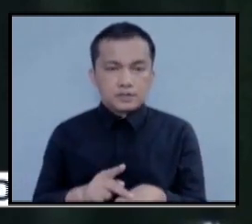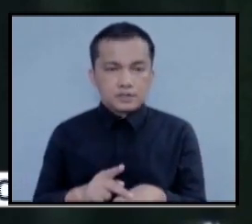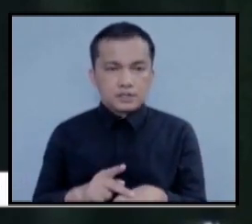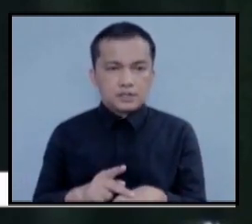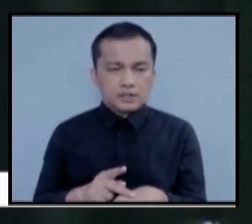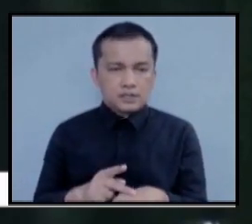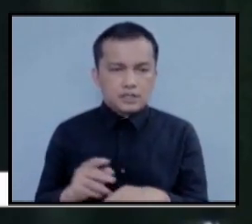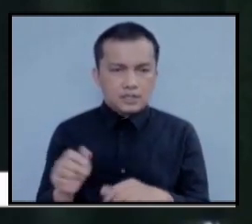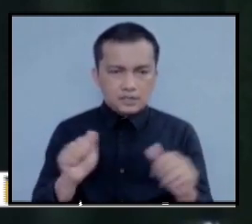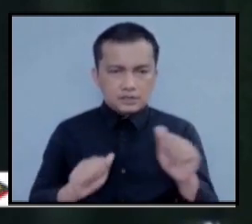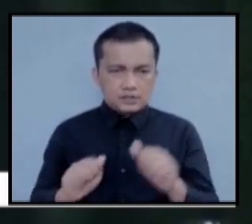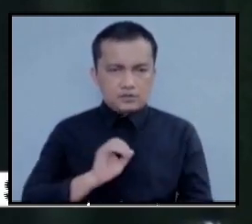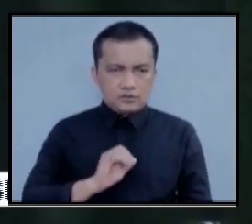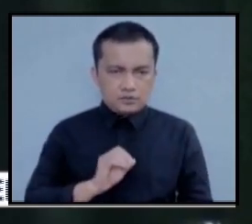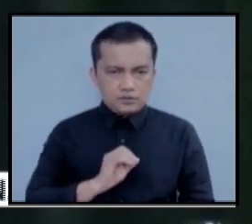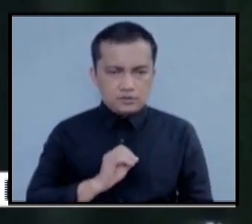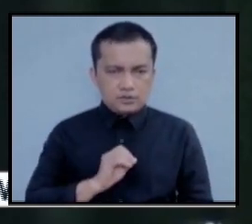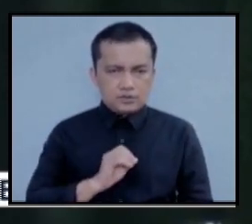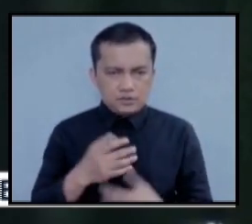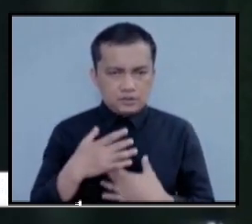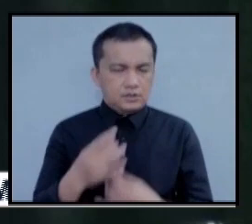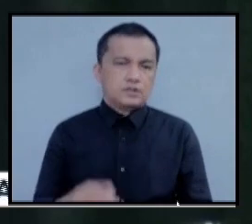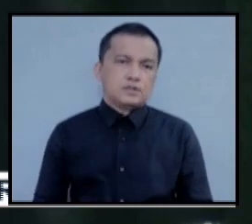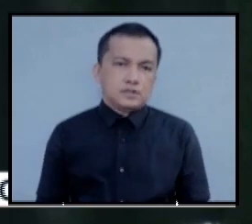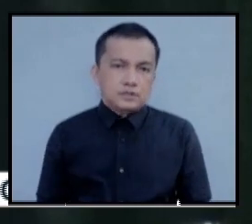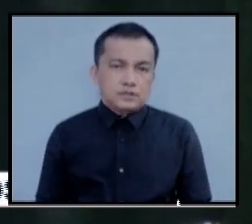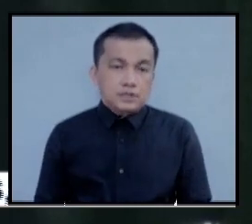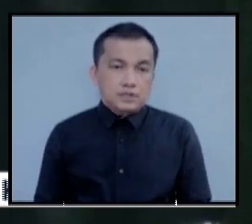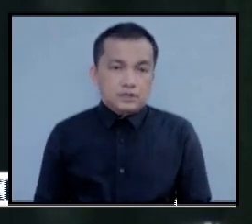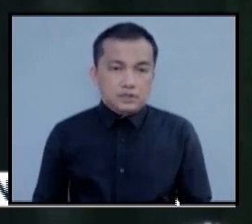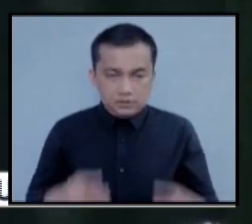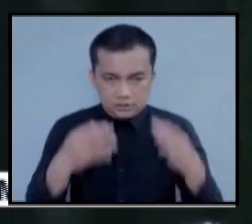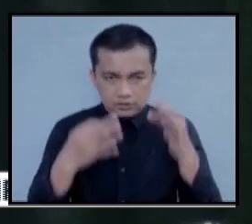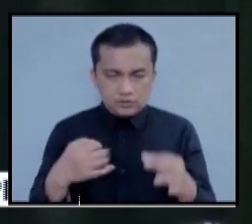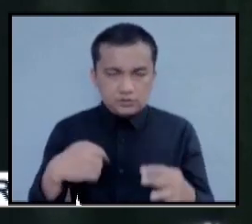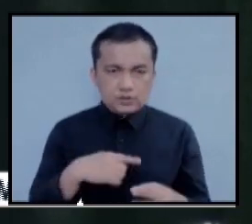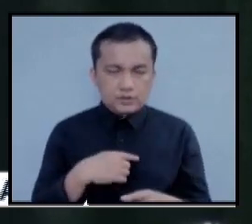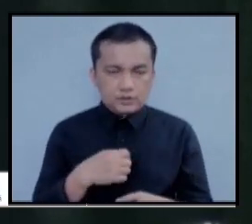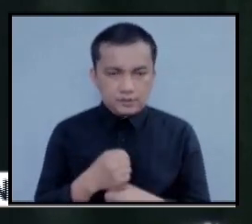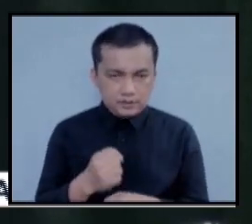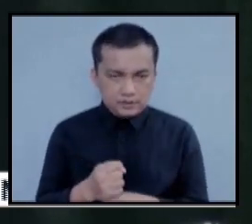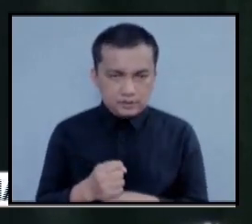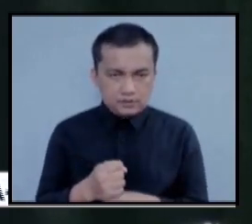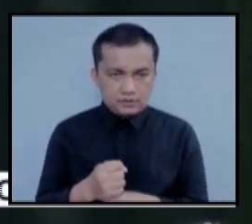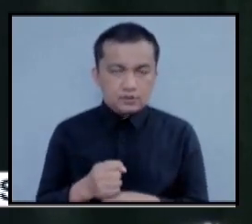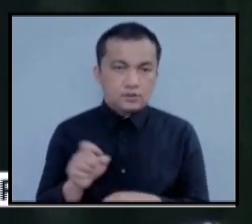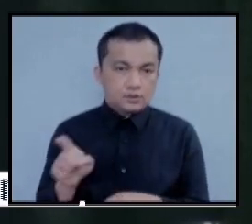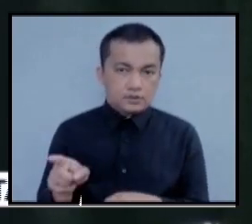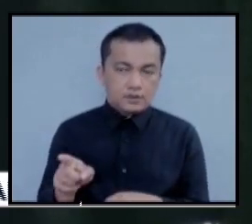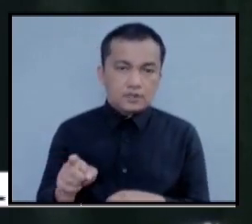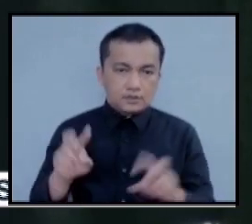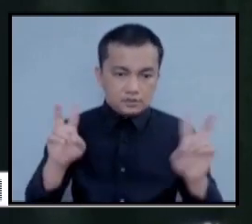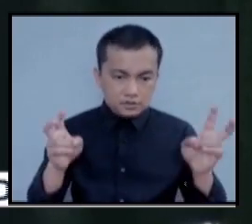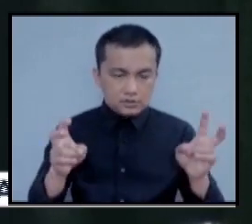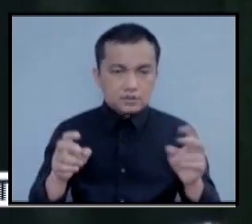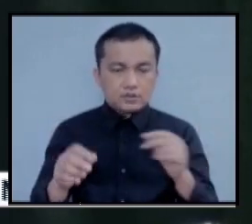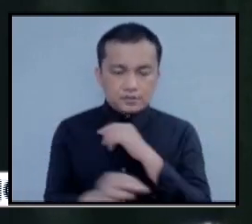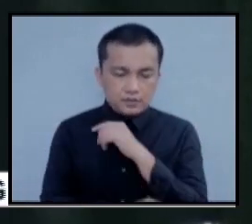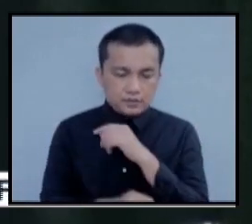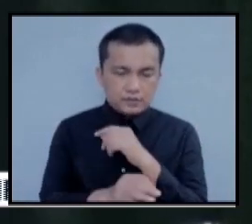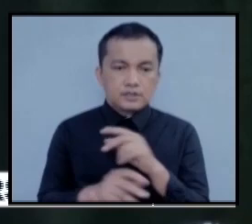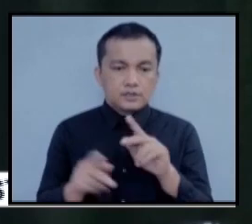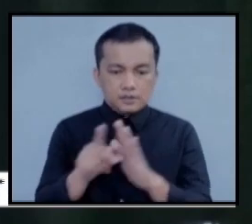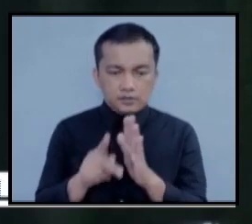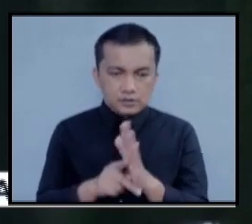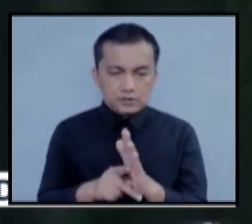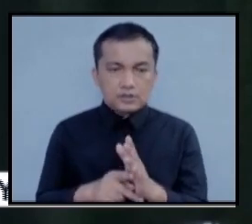own interests. And the decisions that we make when it comes to foreign policy are decisions that we make